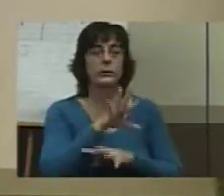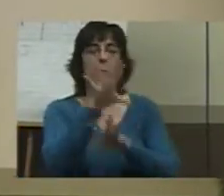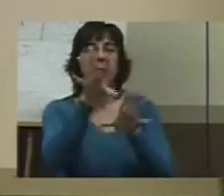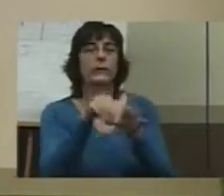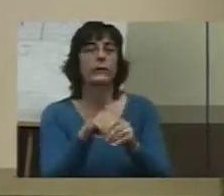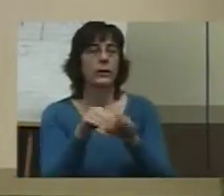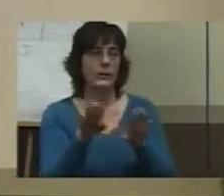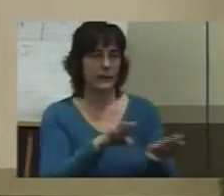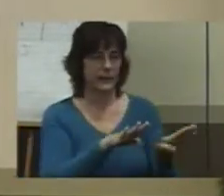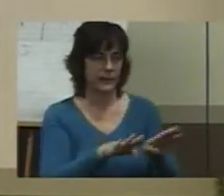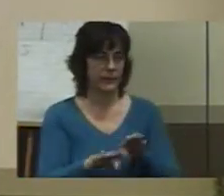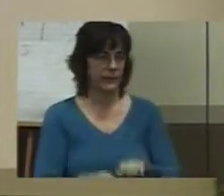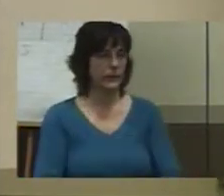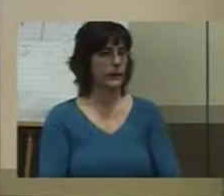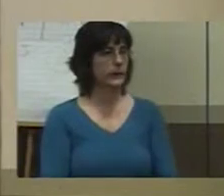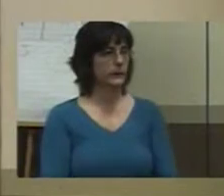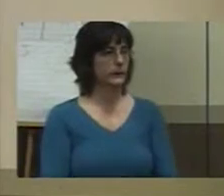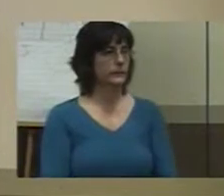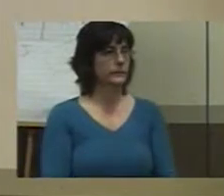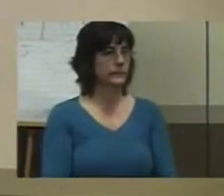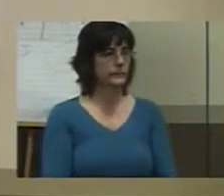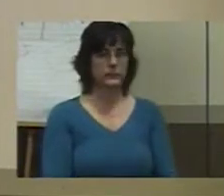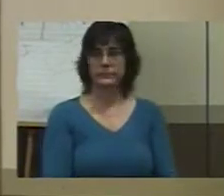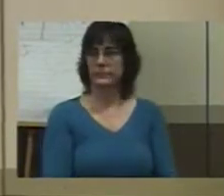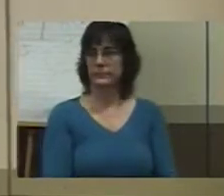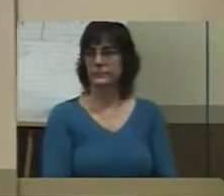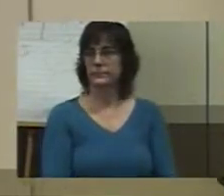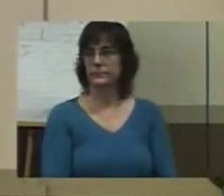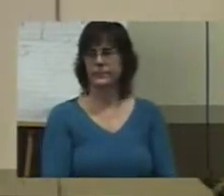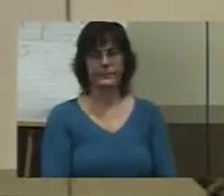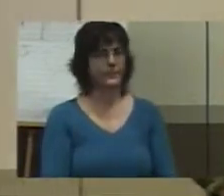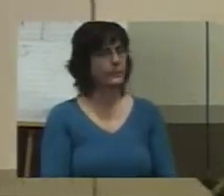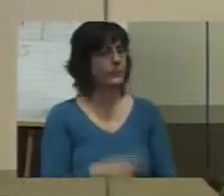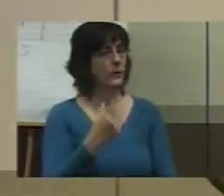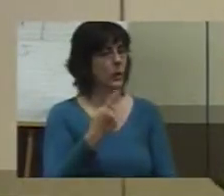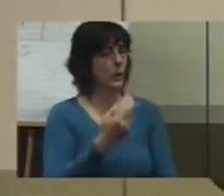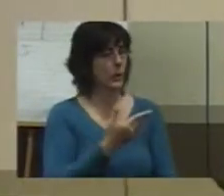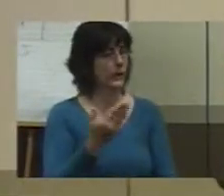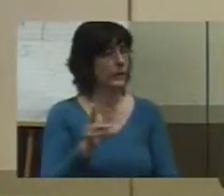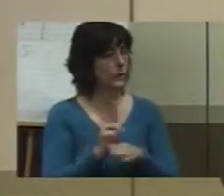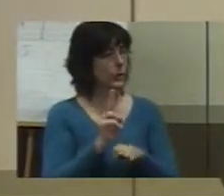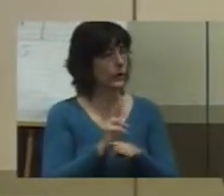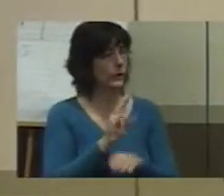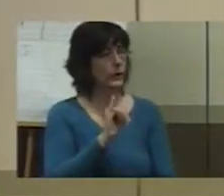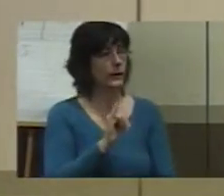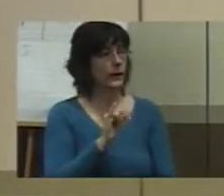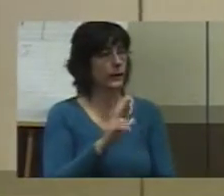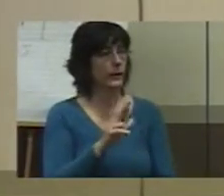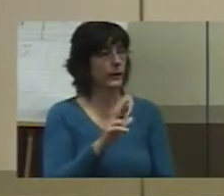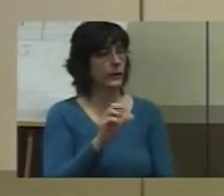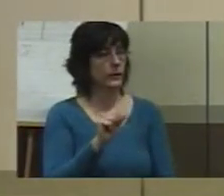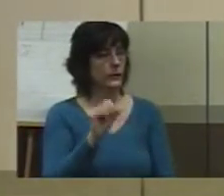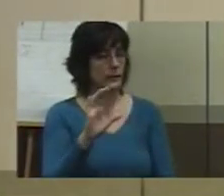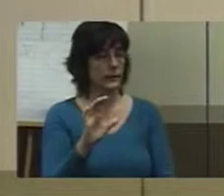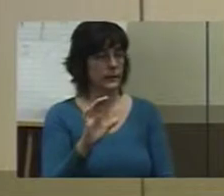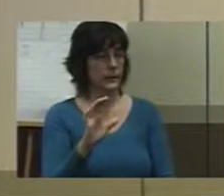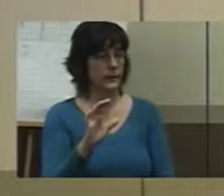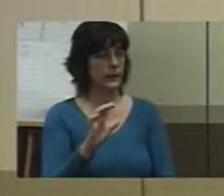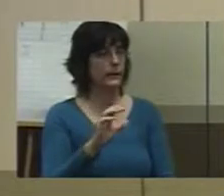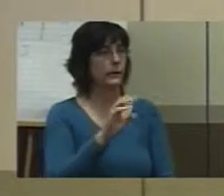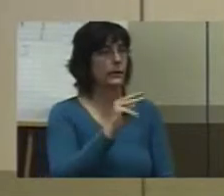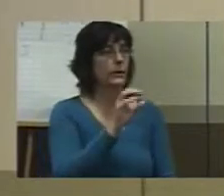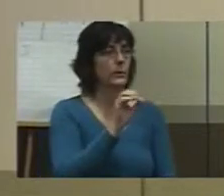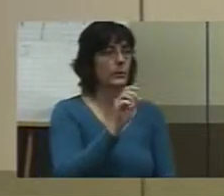in behavior. Okay? One tool that we have used at Illinois Service Resource Center